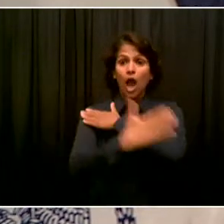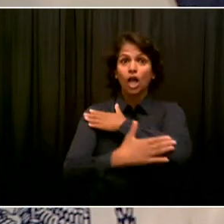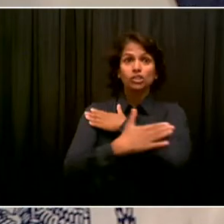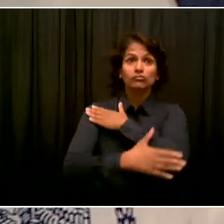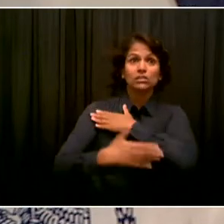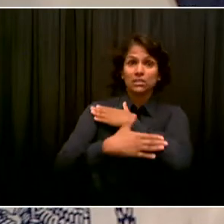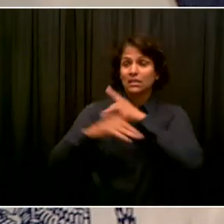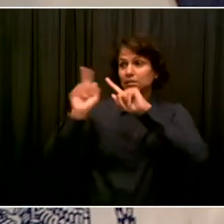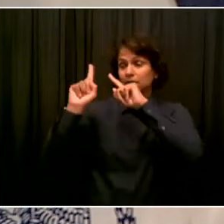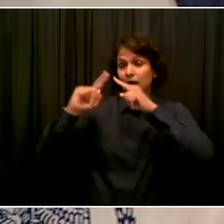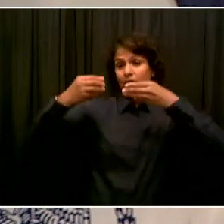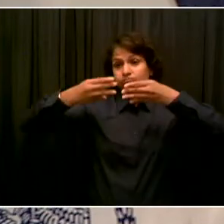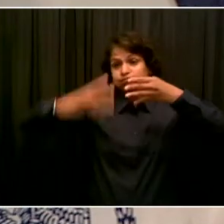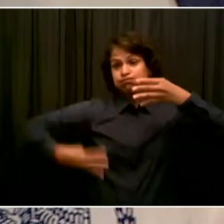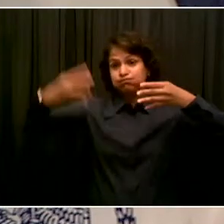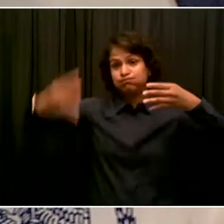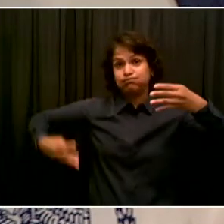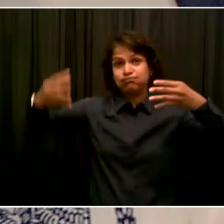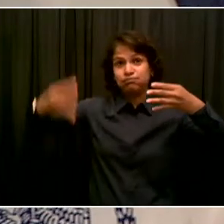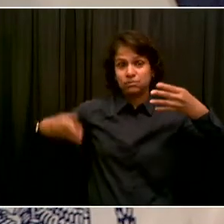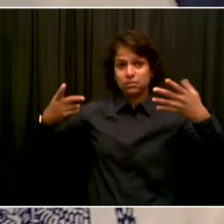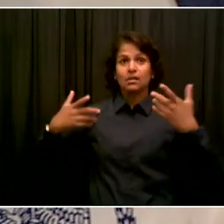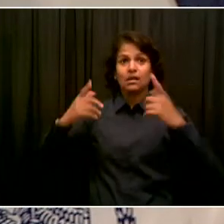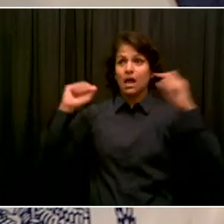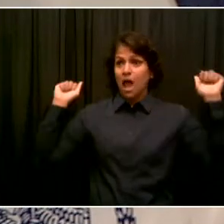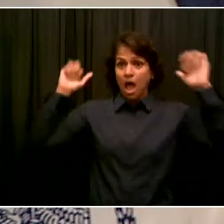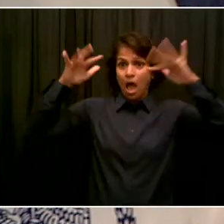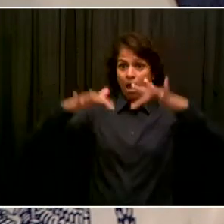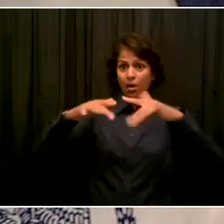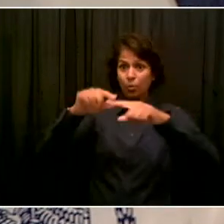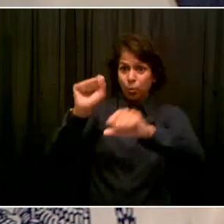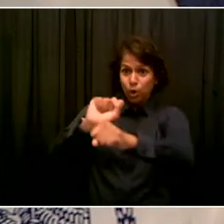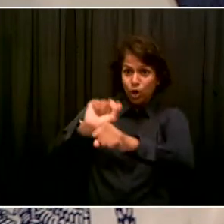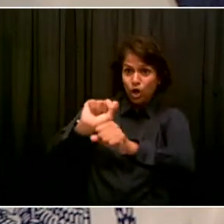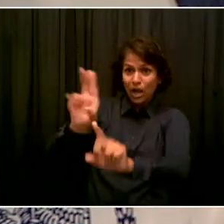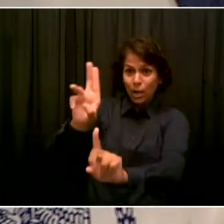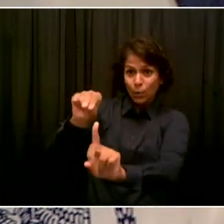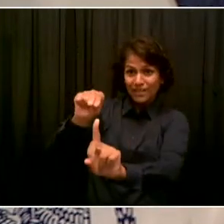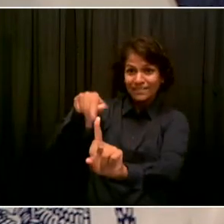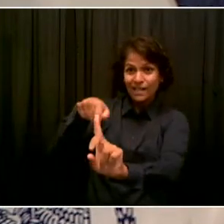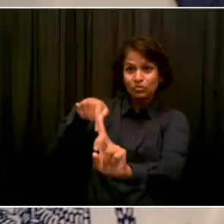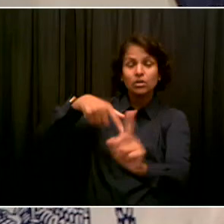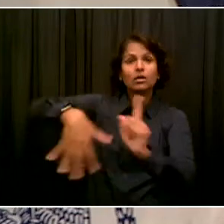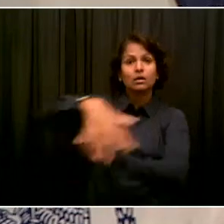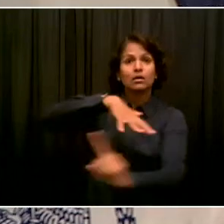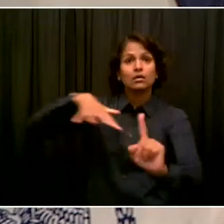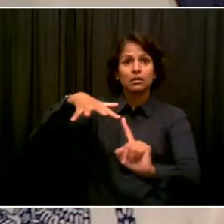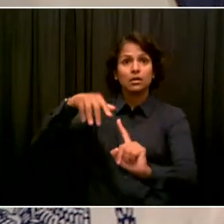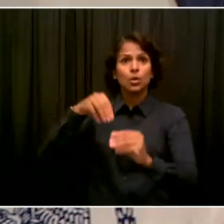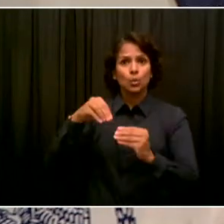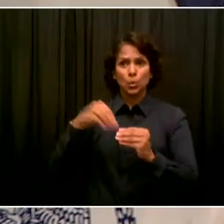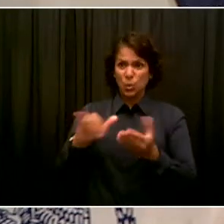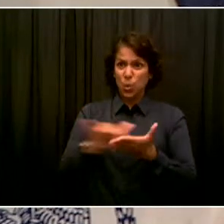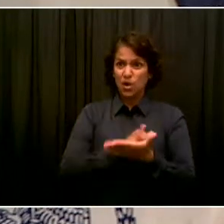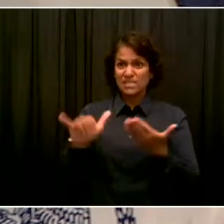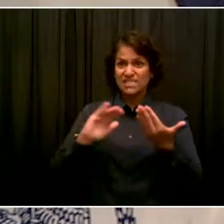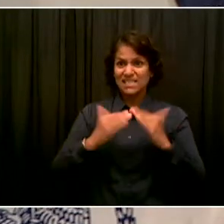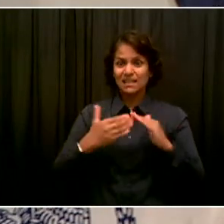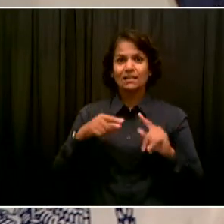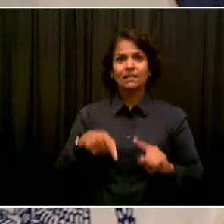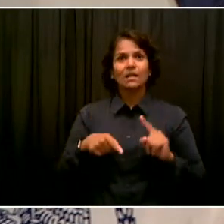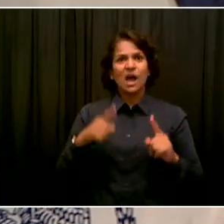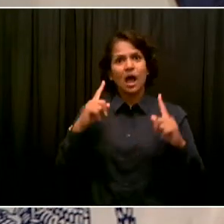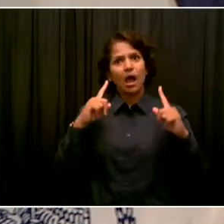everyone in the UN leadership that they've got a really complex task. But I appealed directly on behalf of New York